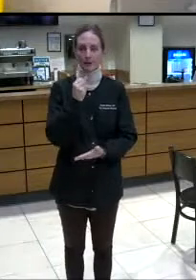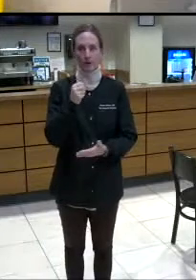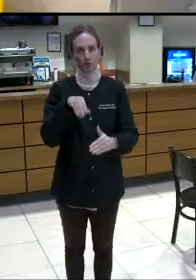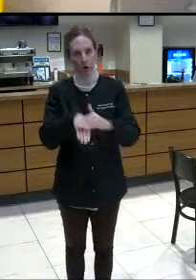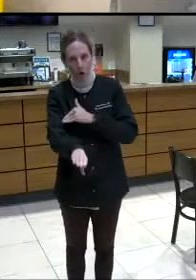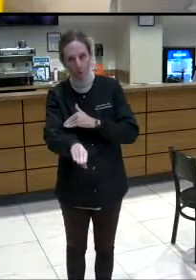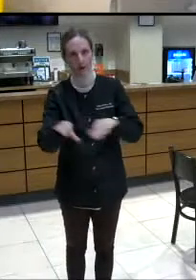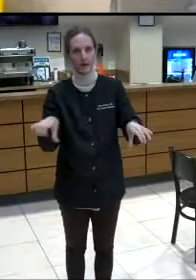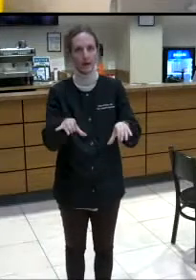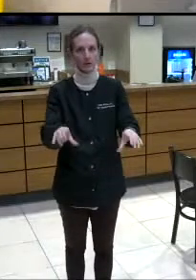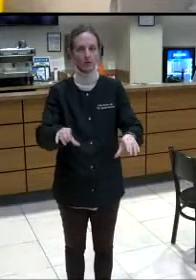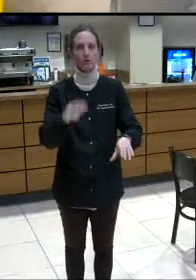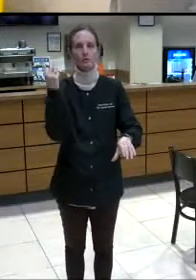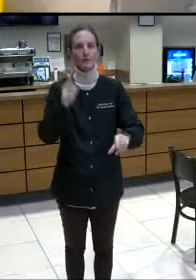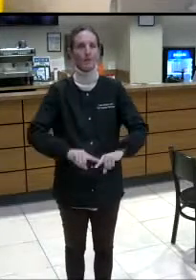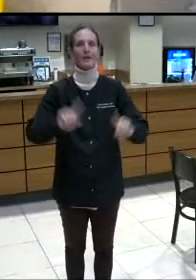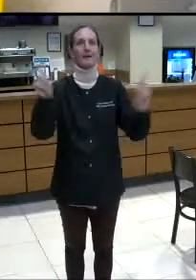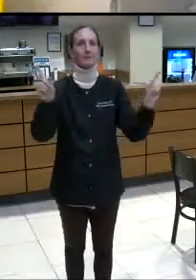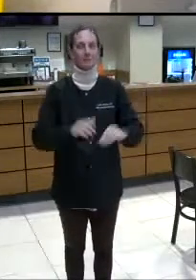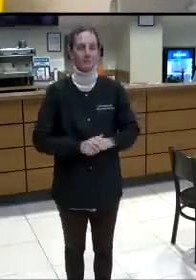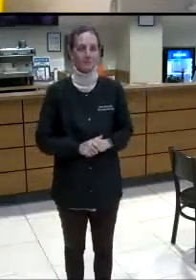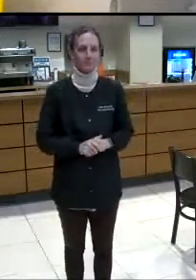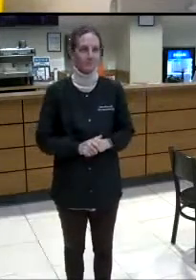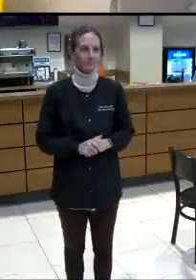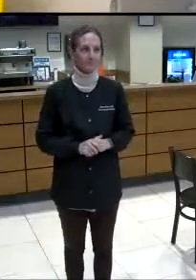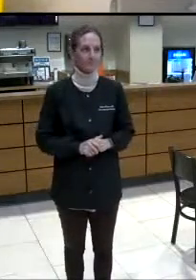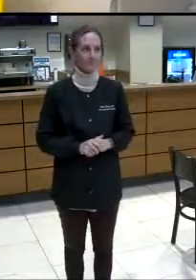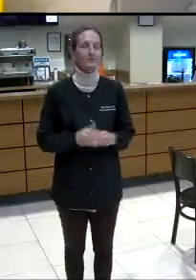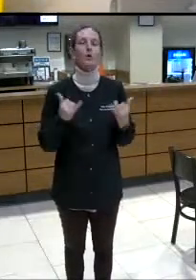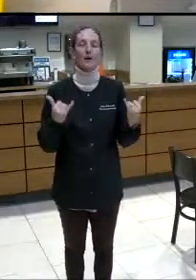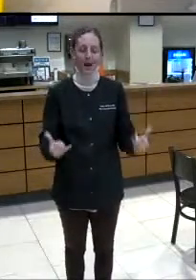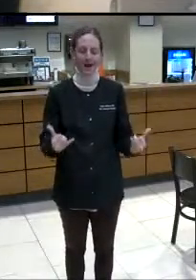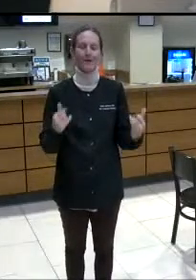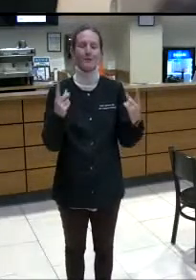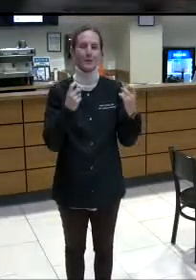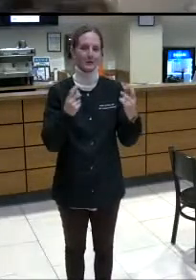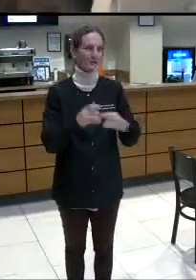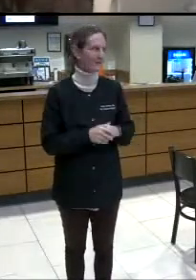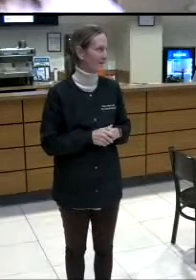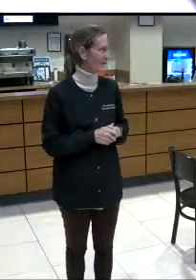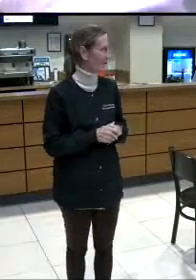innovative things. Thank you. And now we'll take your questions.